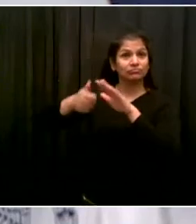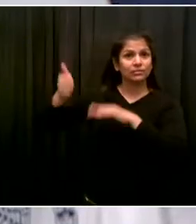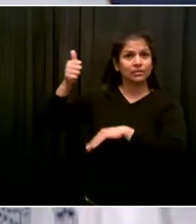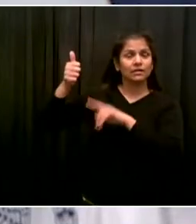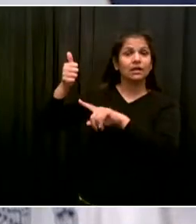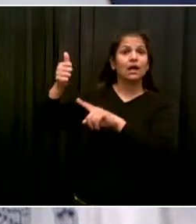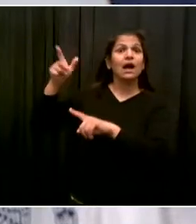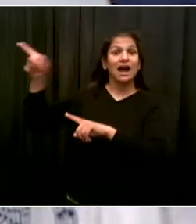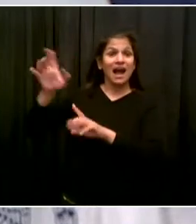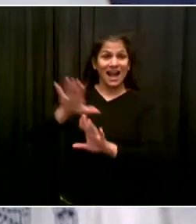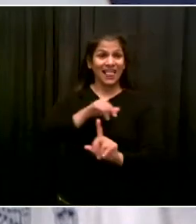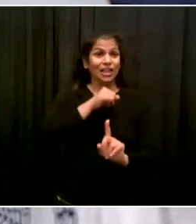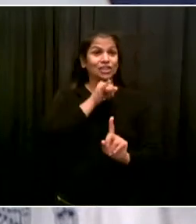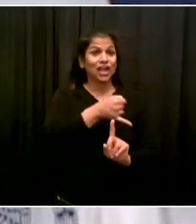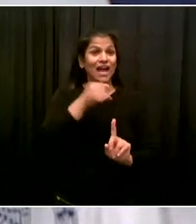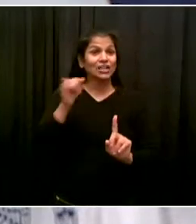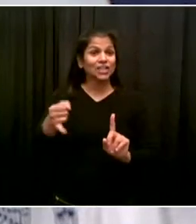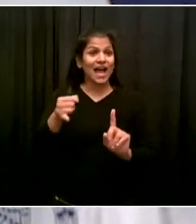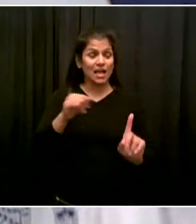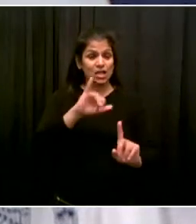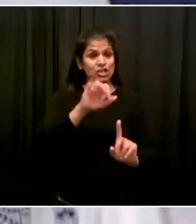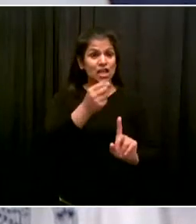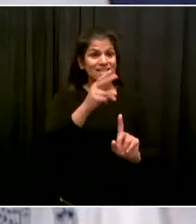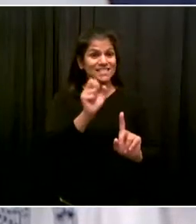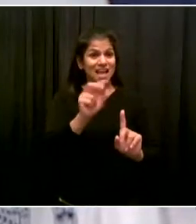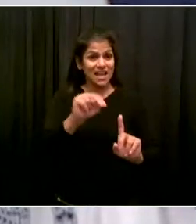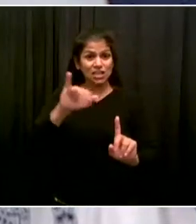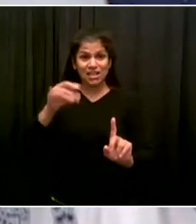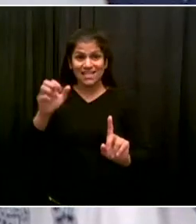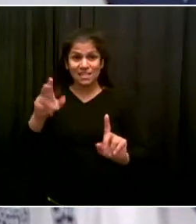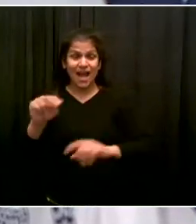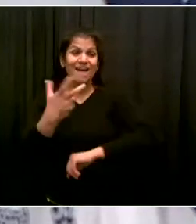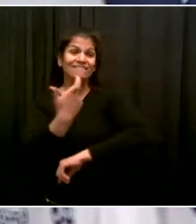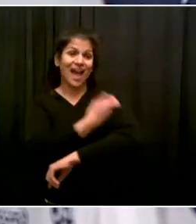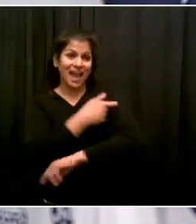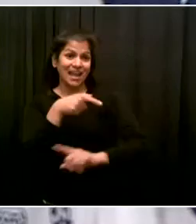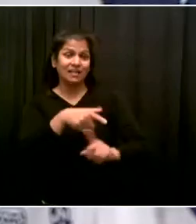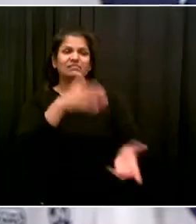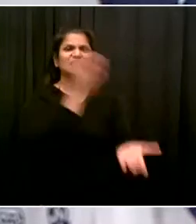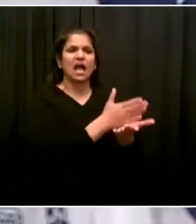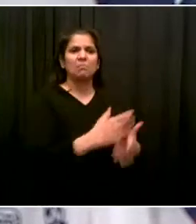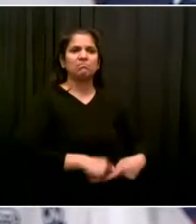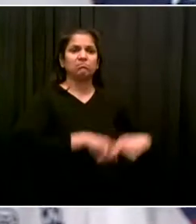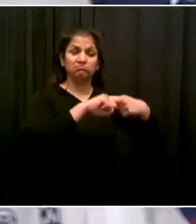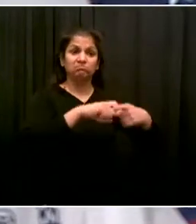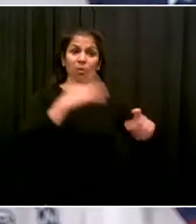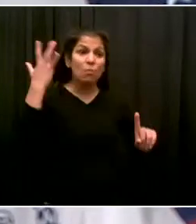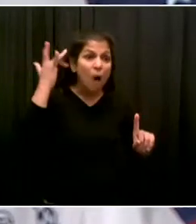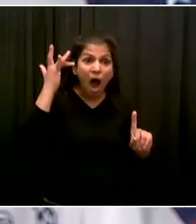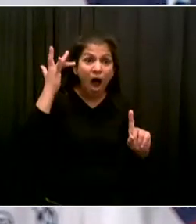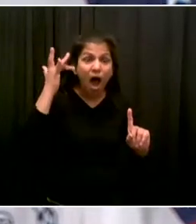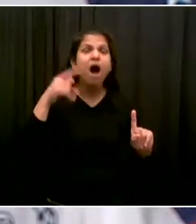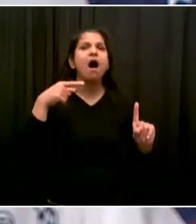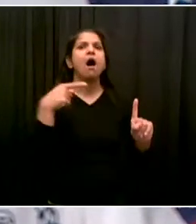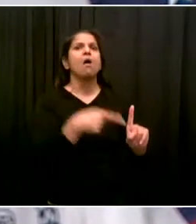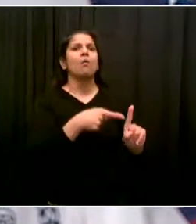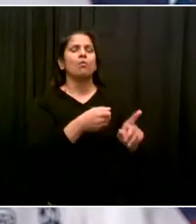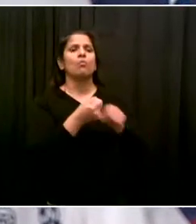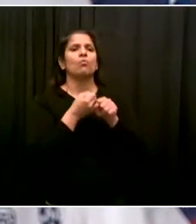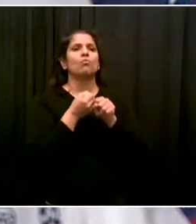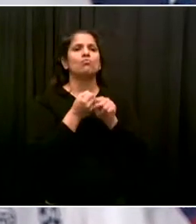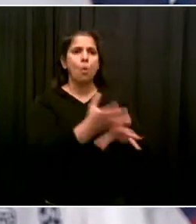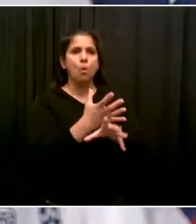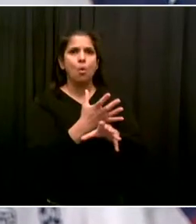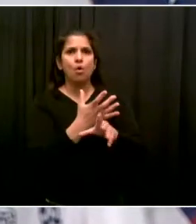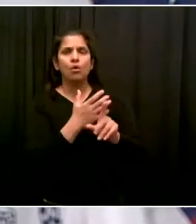information so far, and our doctors will certainly speak more about it later on, but that there have been a few instances of blood